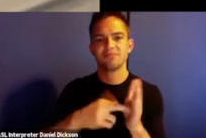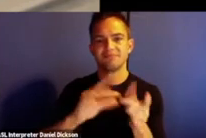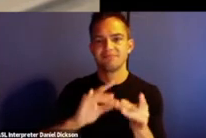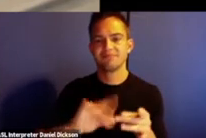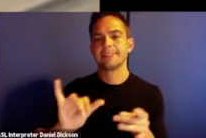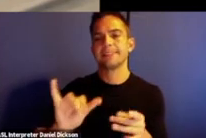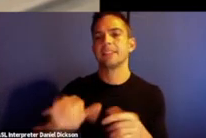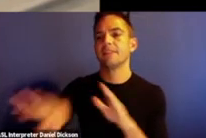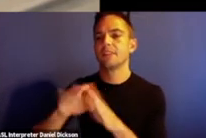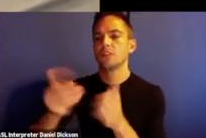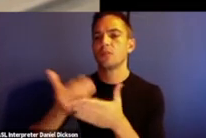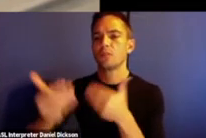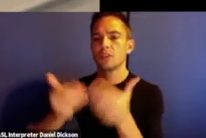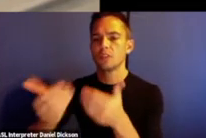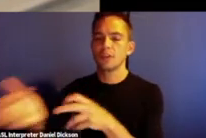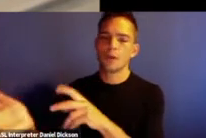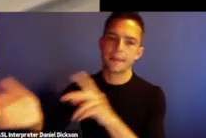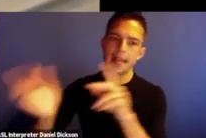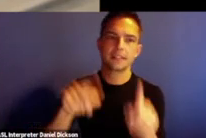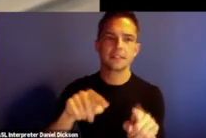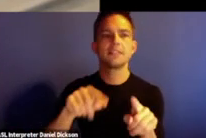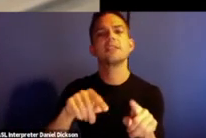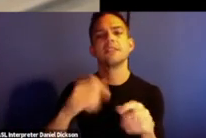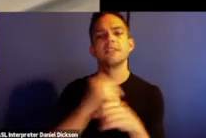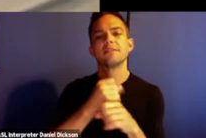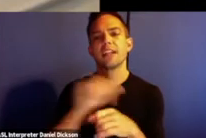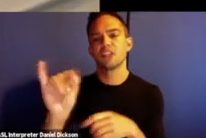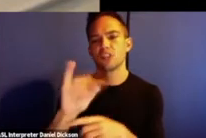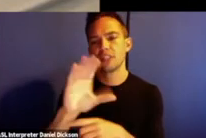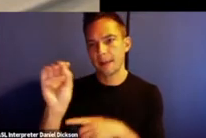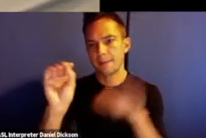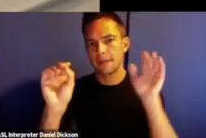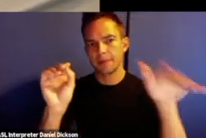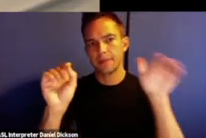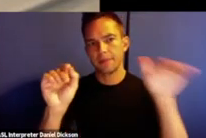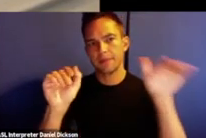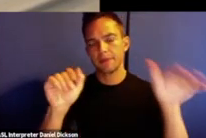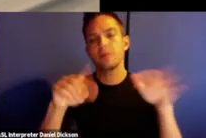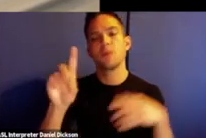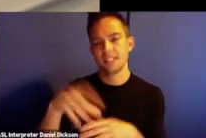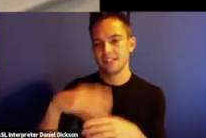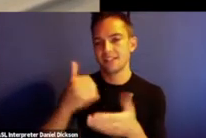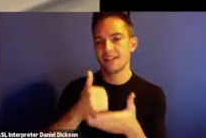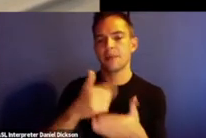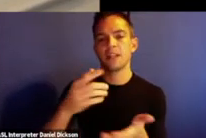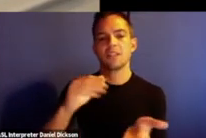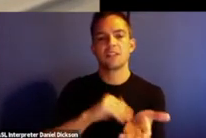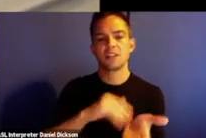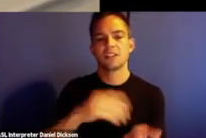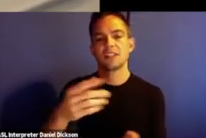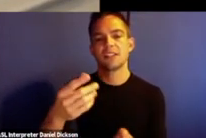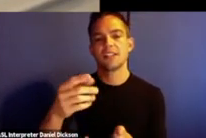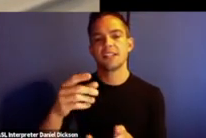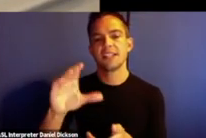other process to try to go back and fight the insurance company, which we did thanks to the help of Dr. Sejas and our